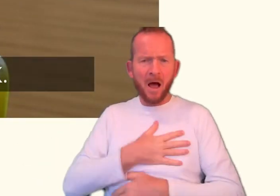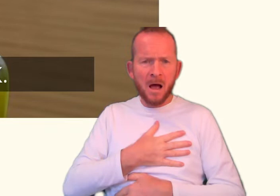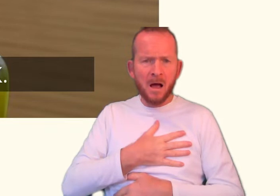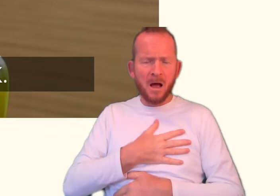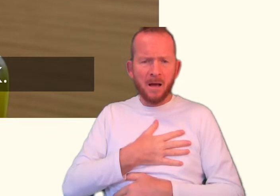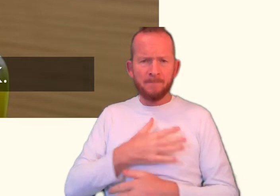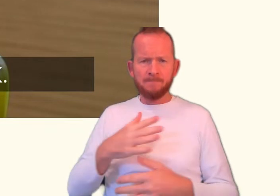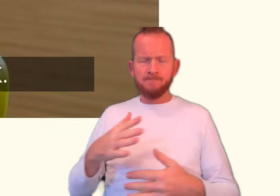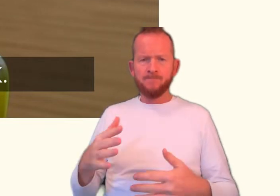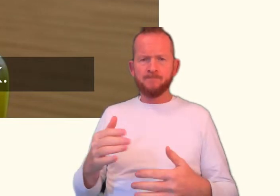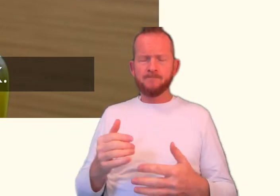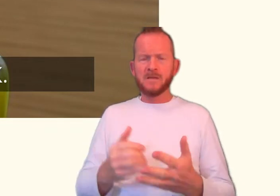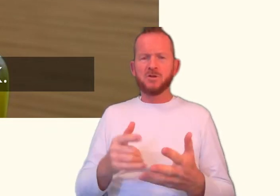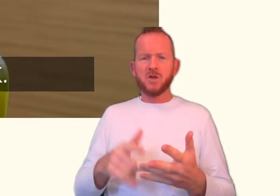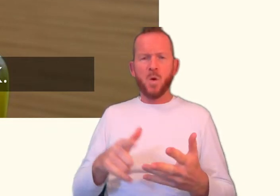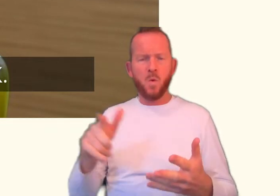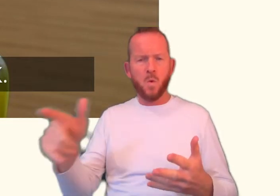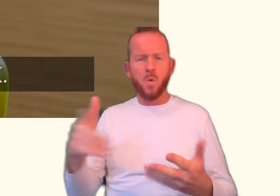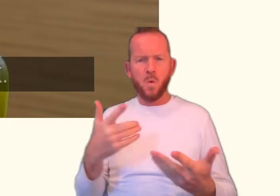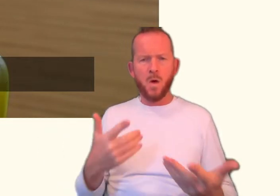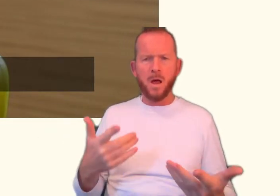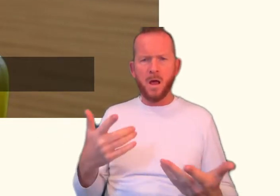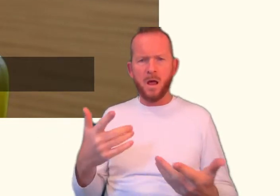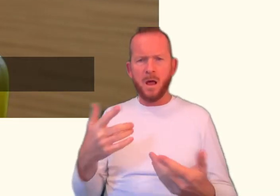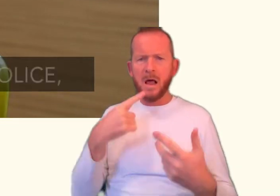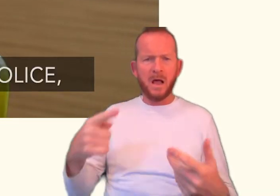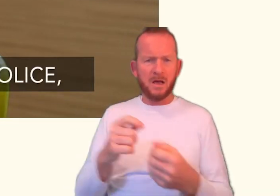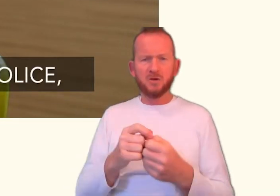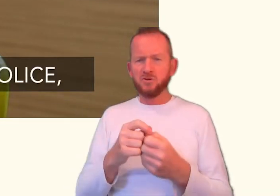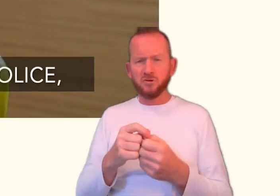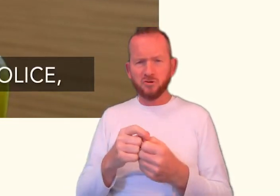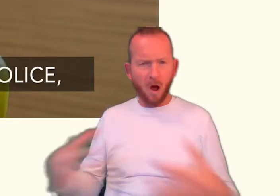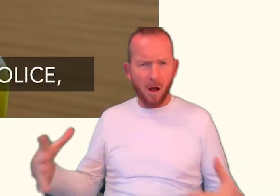So the door's dead. Such a shock.